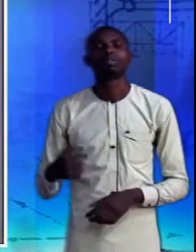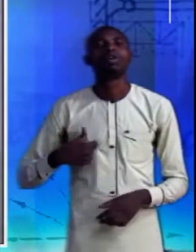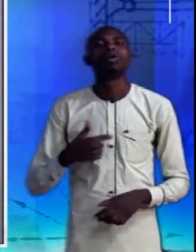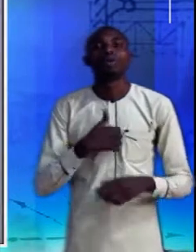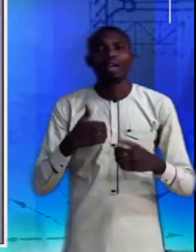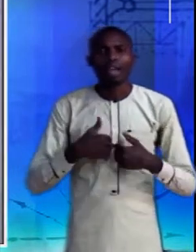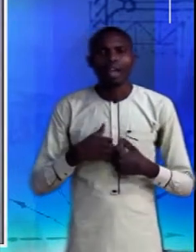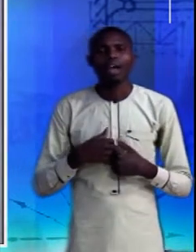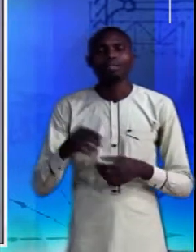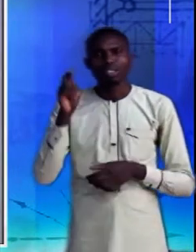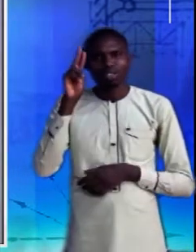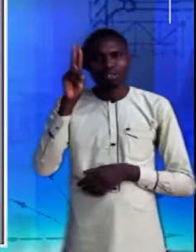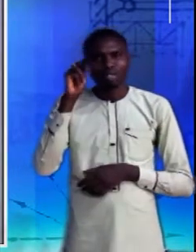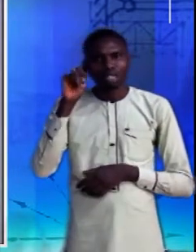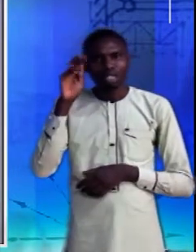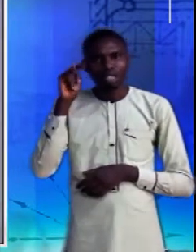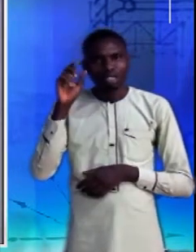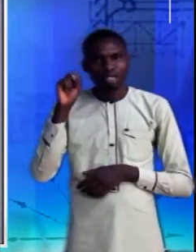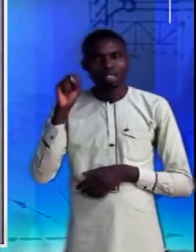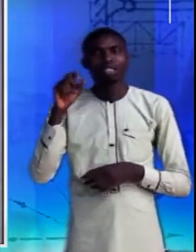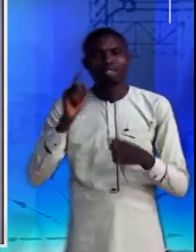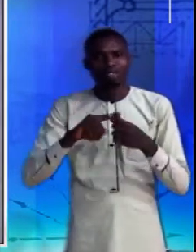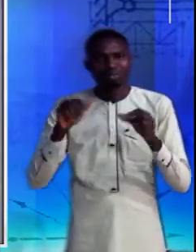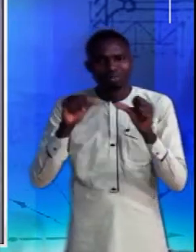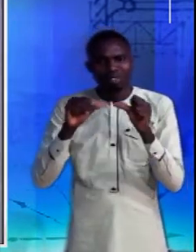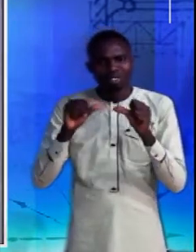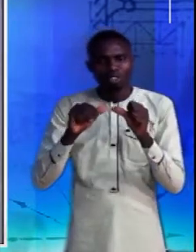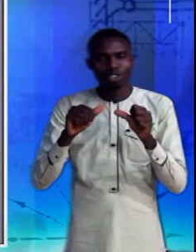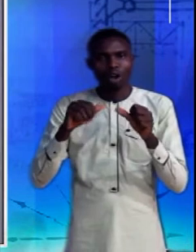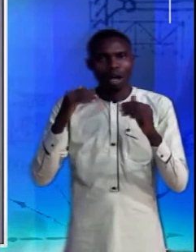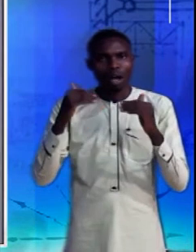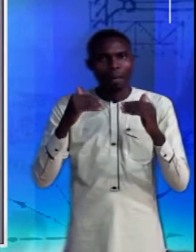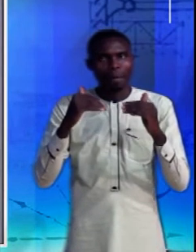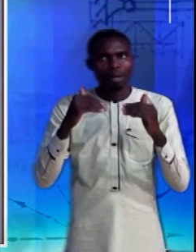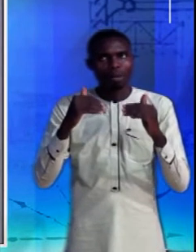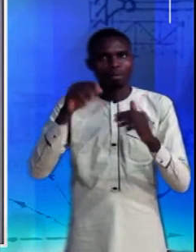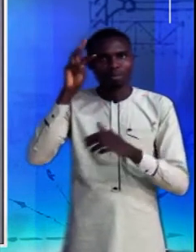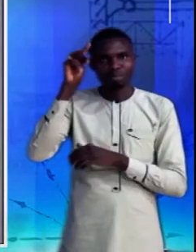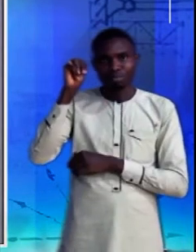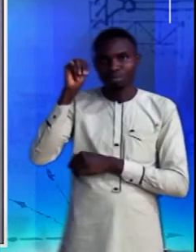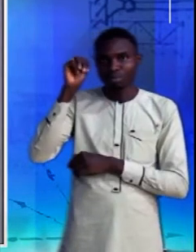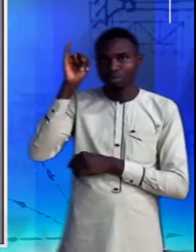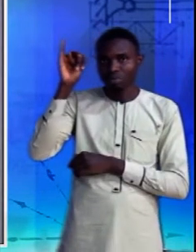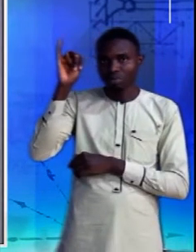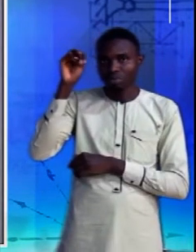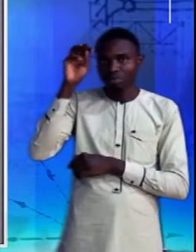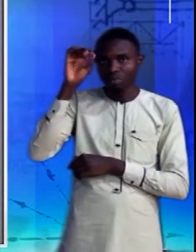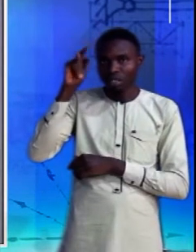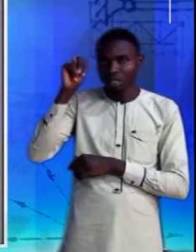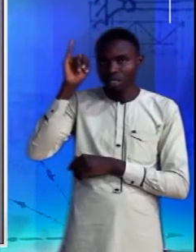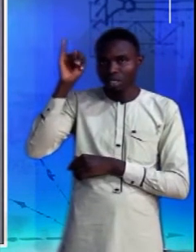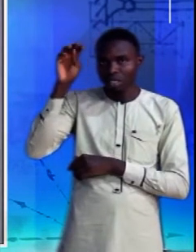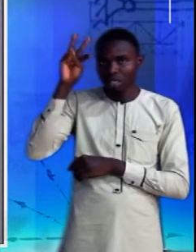at home, I believe and I hope you all know what we mean by second, because we are all dealing with a time in our day